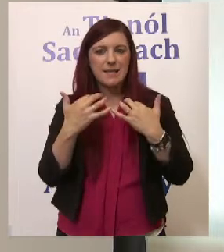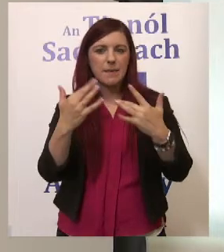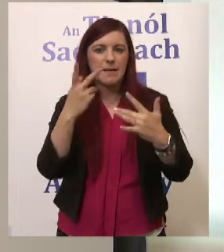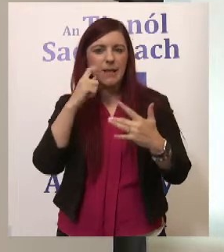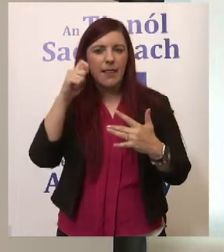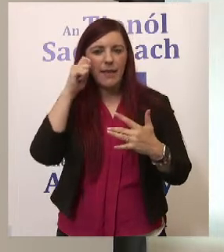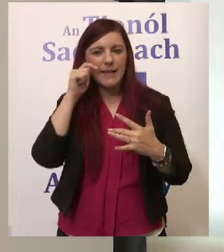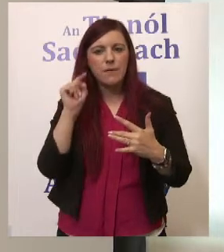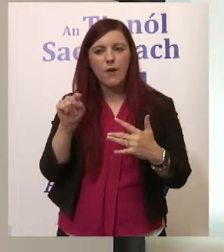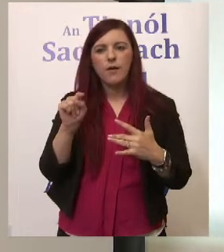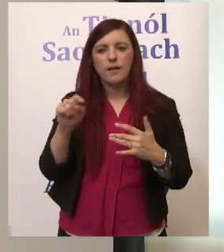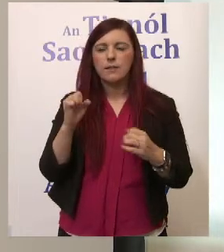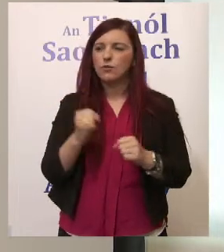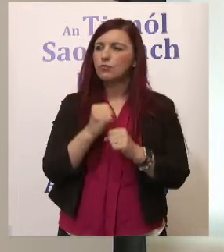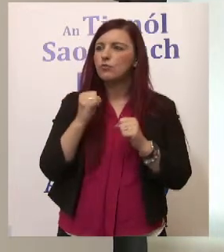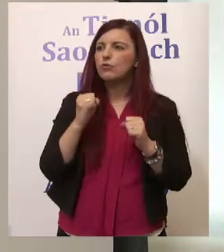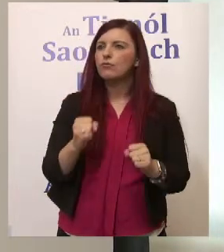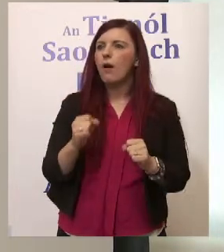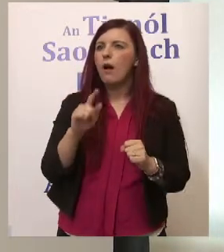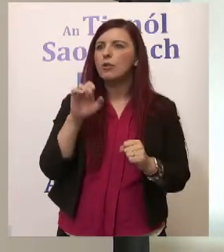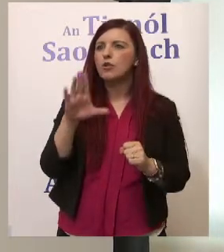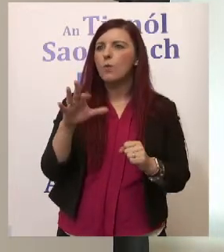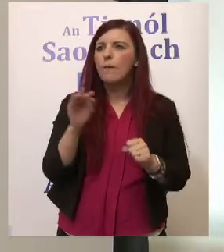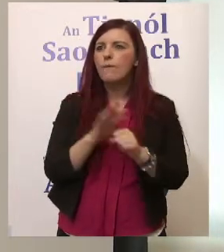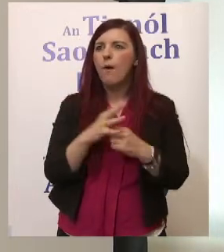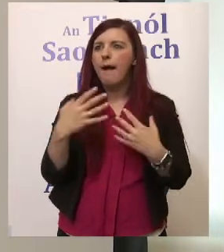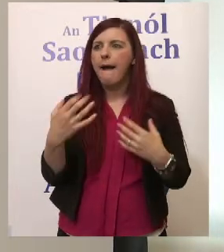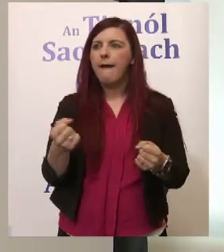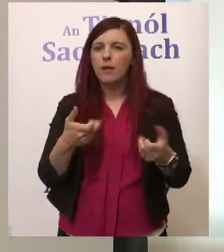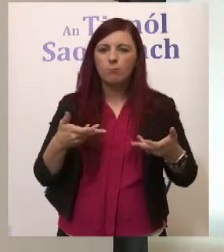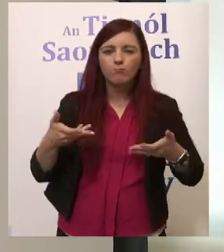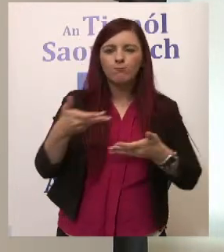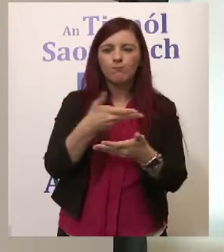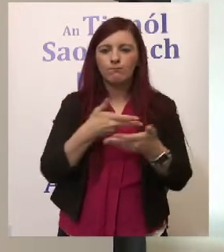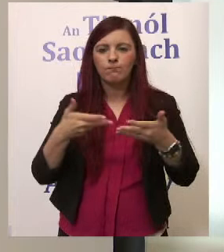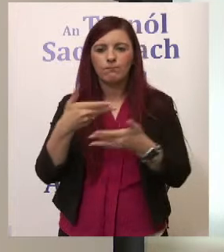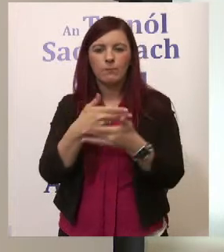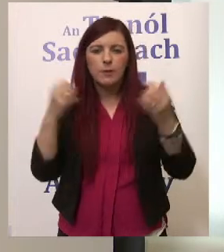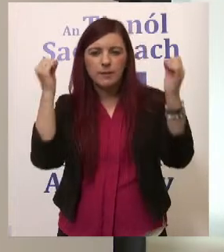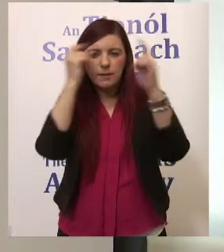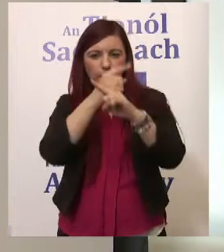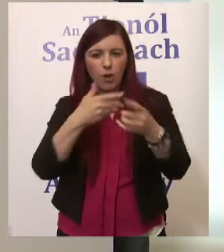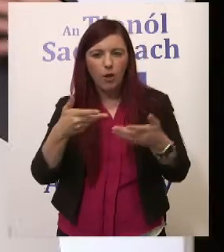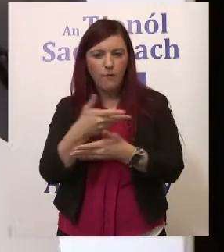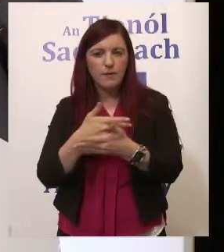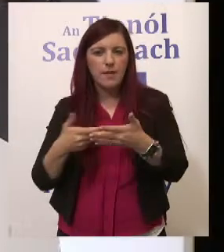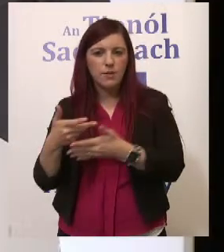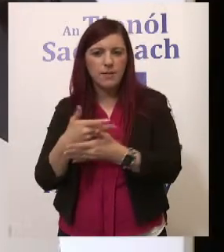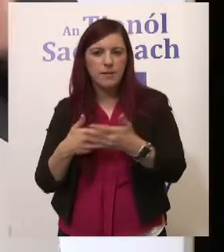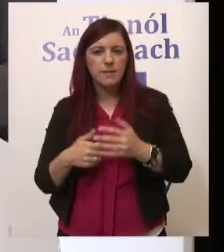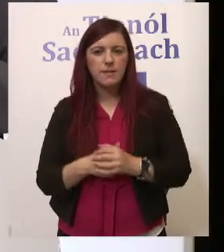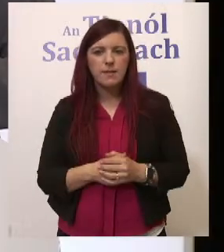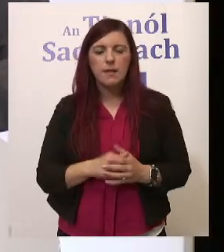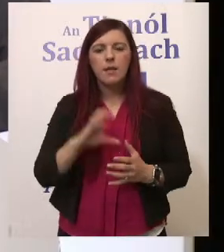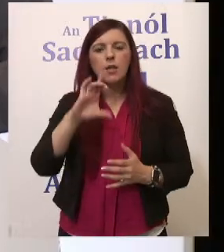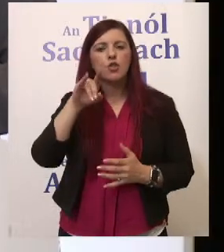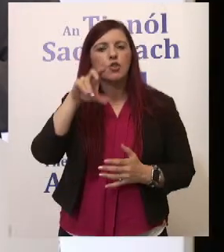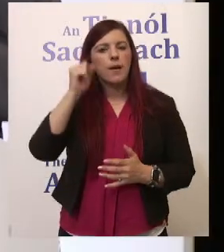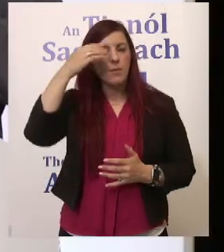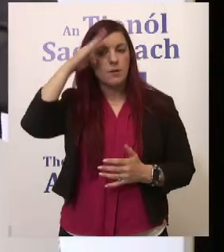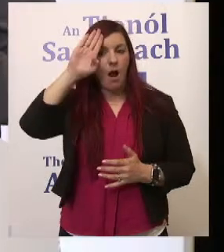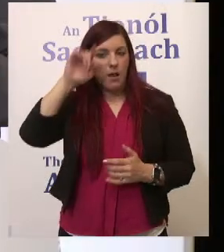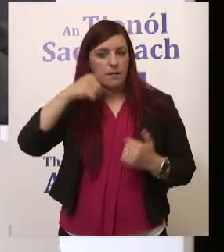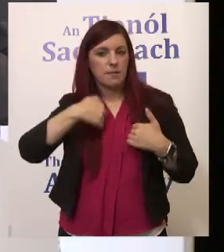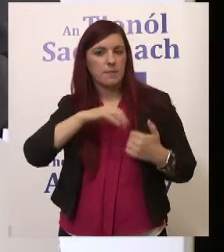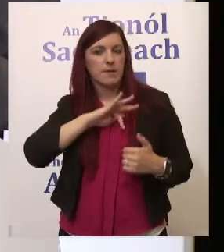very strong tool for having nuanced and complicated conversations. Chambers Ireland, which I'm part of,